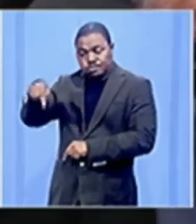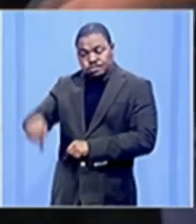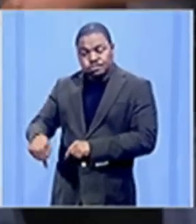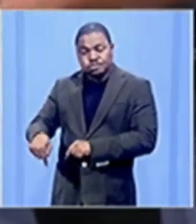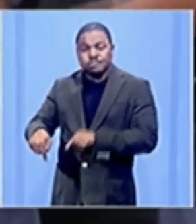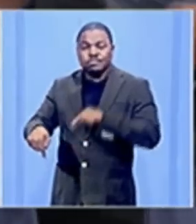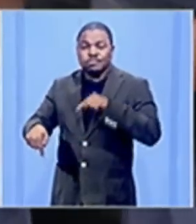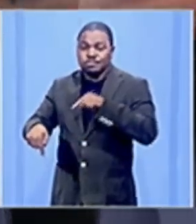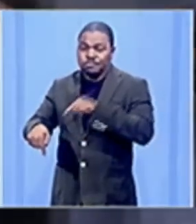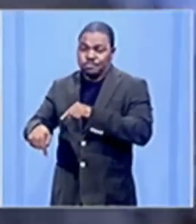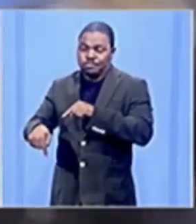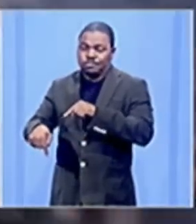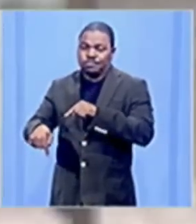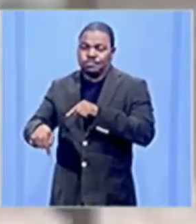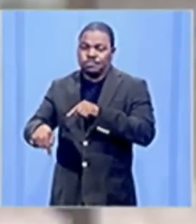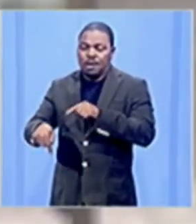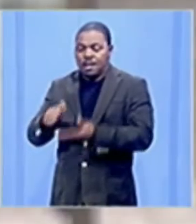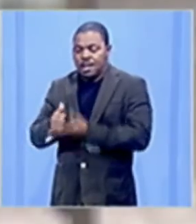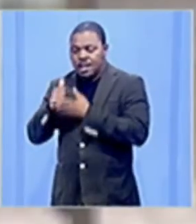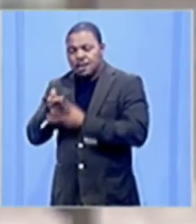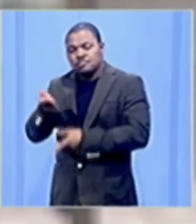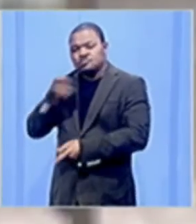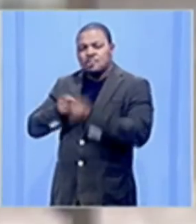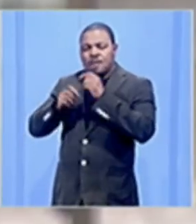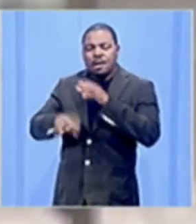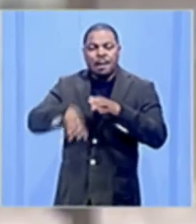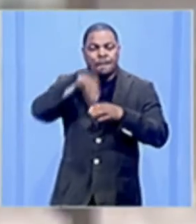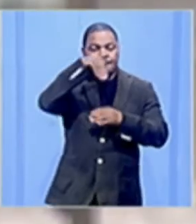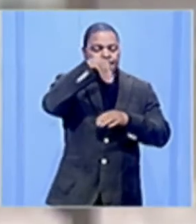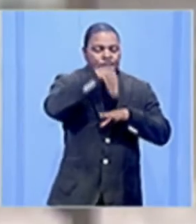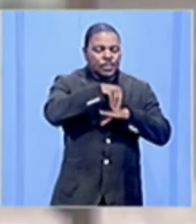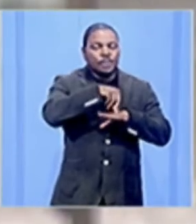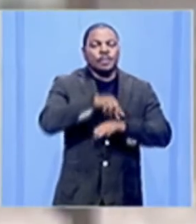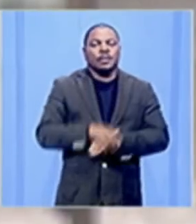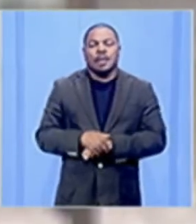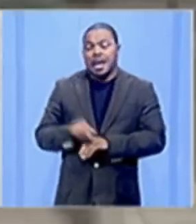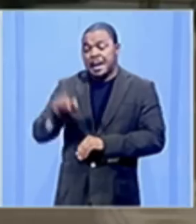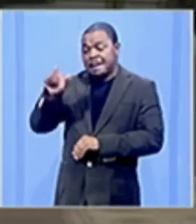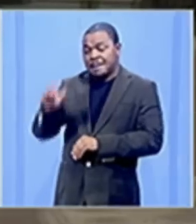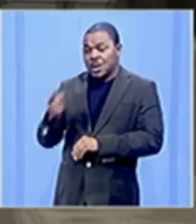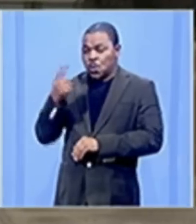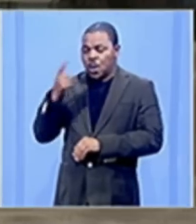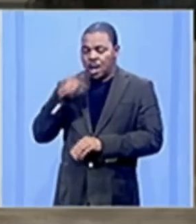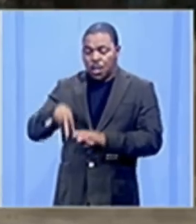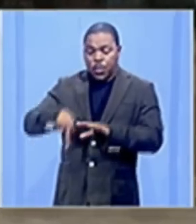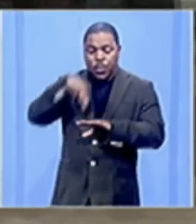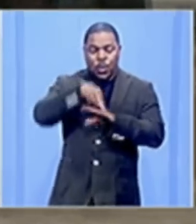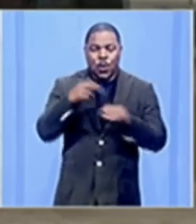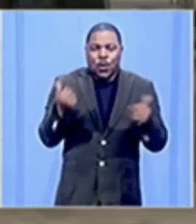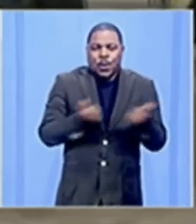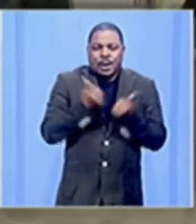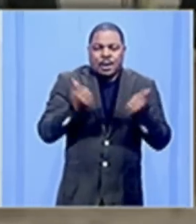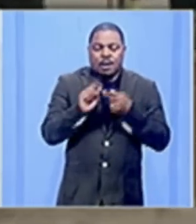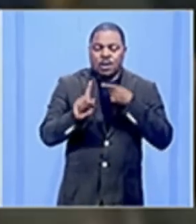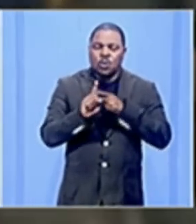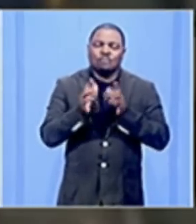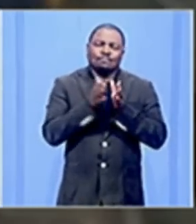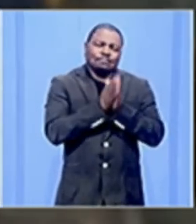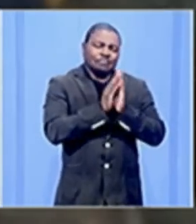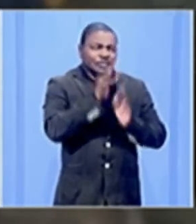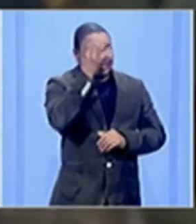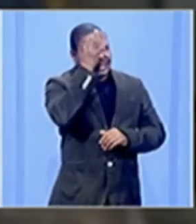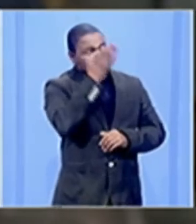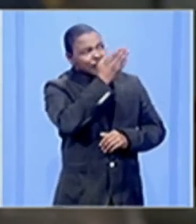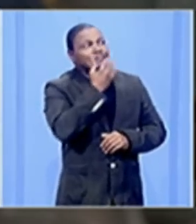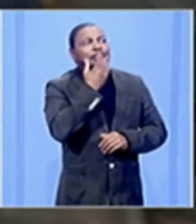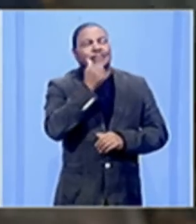down up. Mongwe wa batho ba ba epang se mo molao ya ntshitsweng ka fa tlase ga moepo beke eno o ikuela go puso go falosa